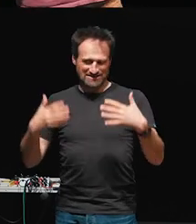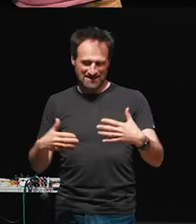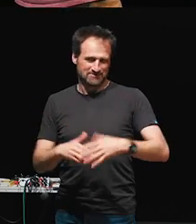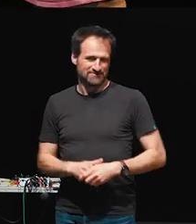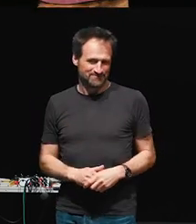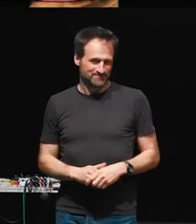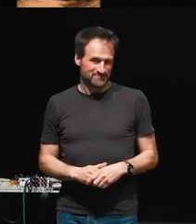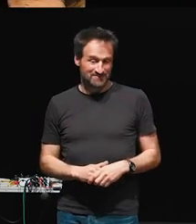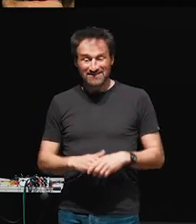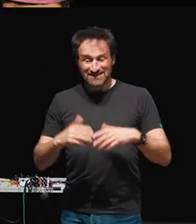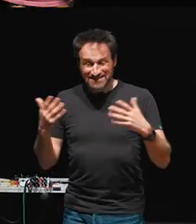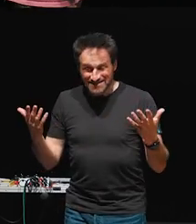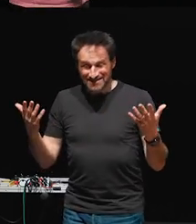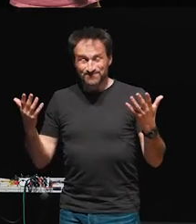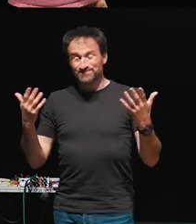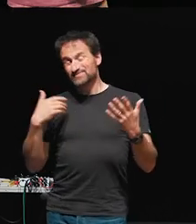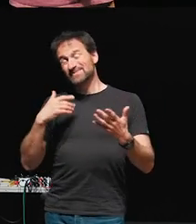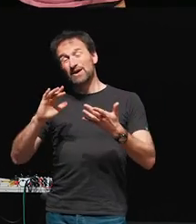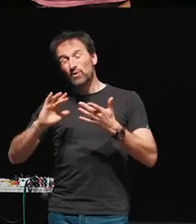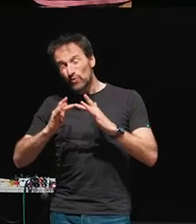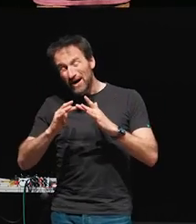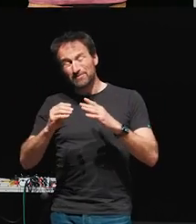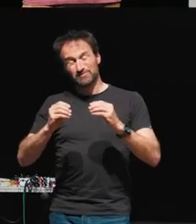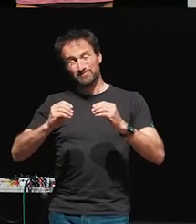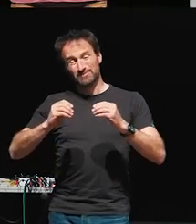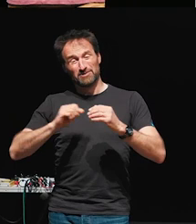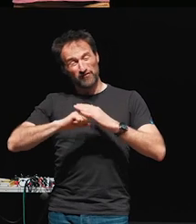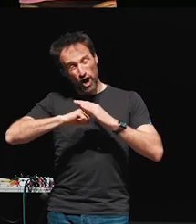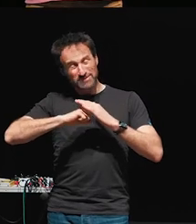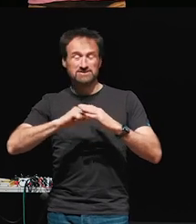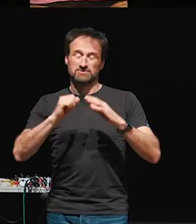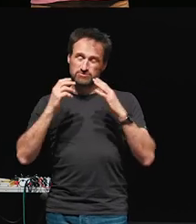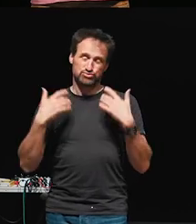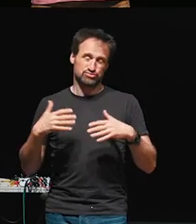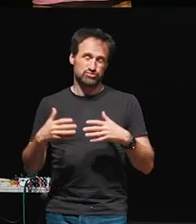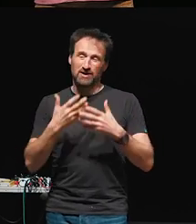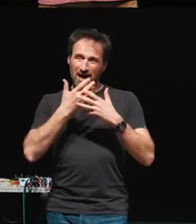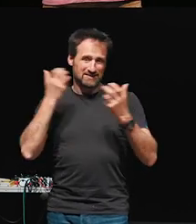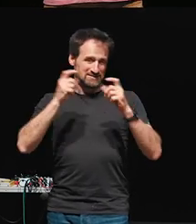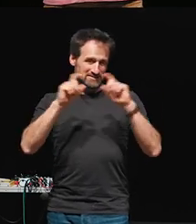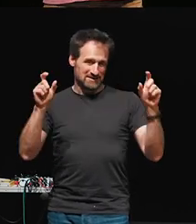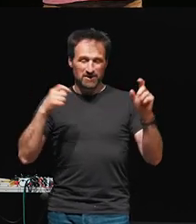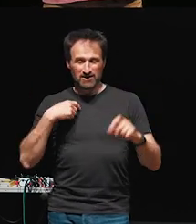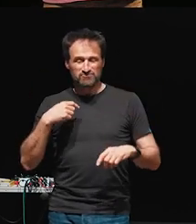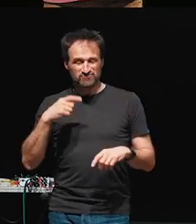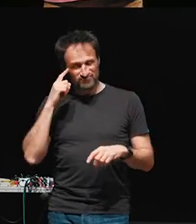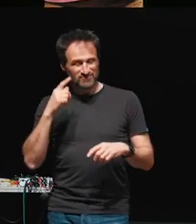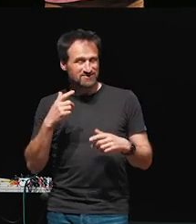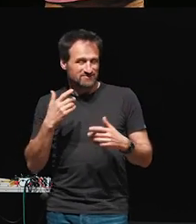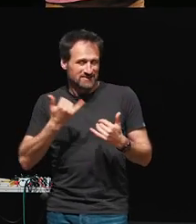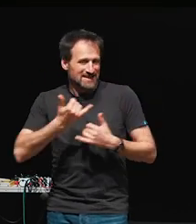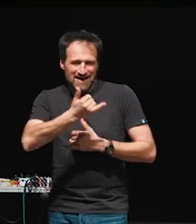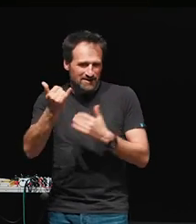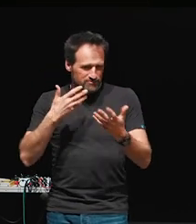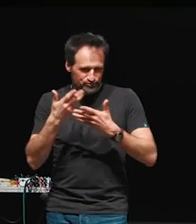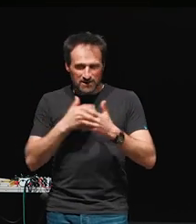Now, I realize that web performance is a very complicated topic, and I'm by no means an expert on every facet of it. But there's